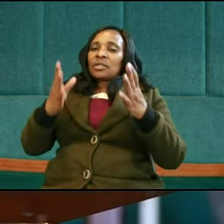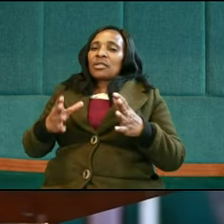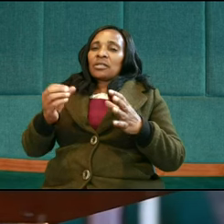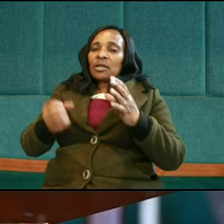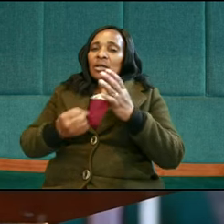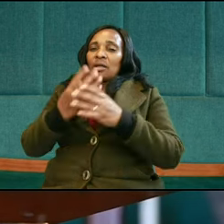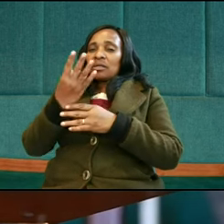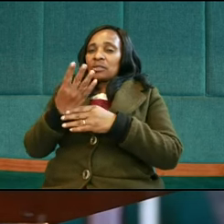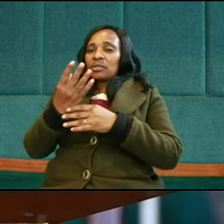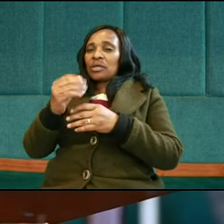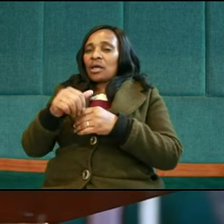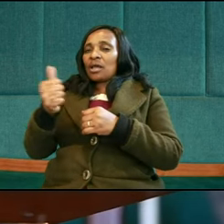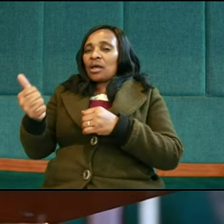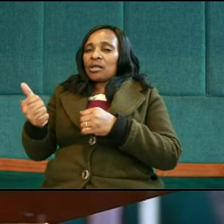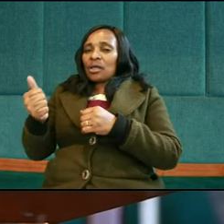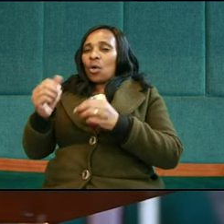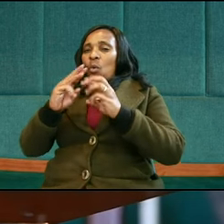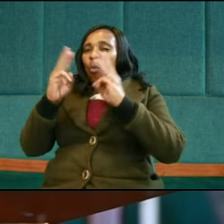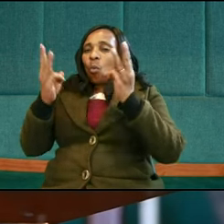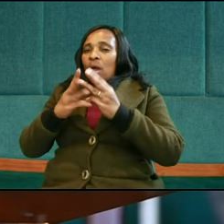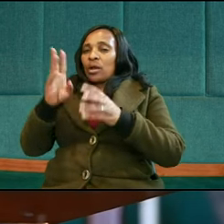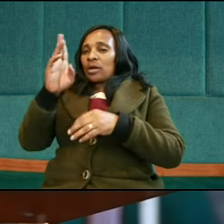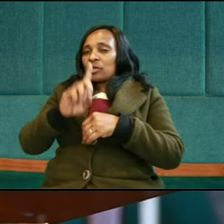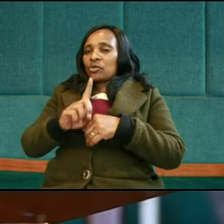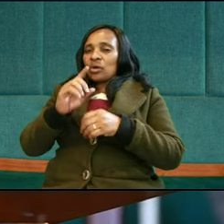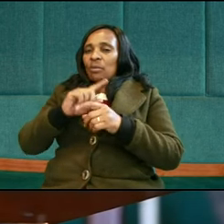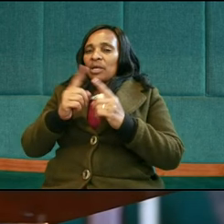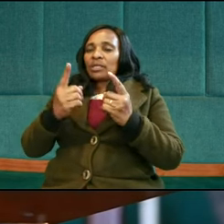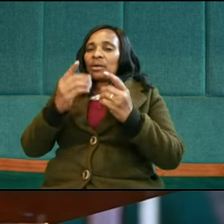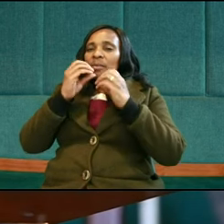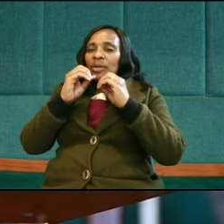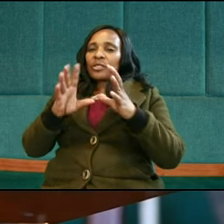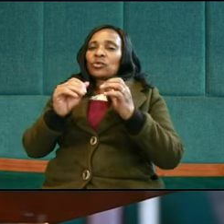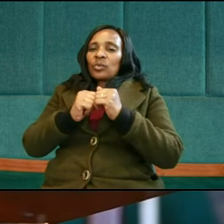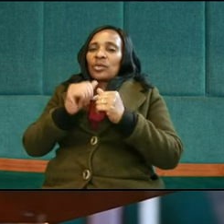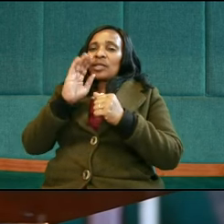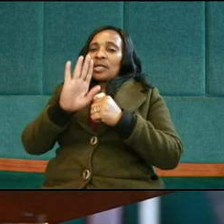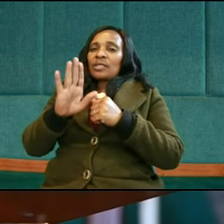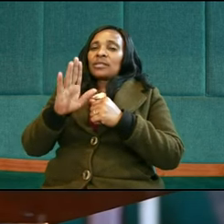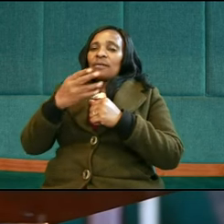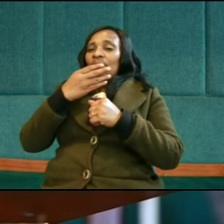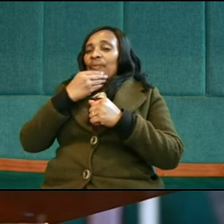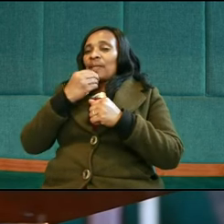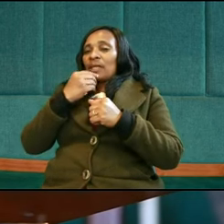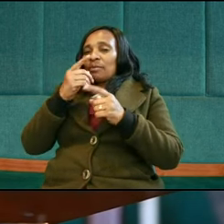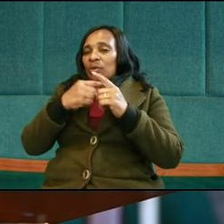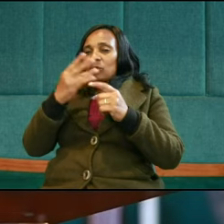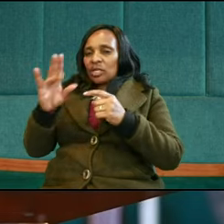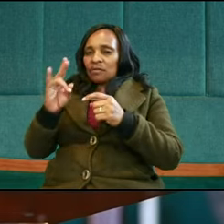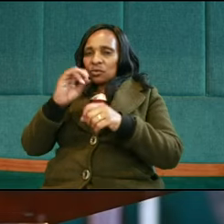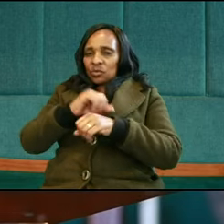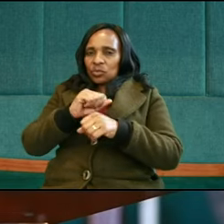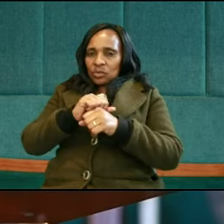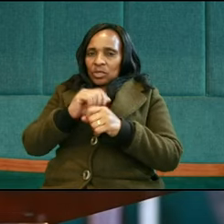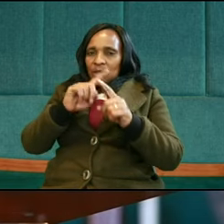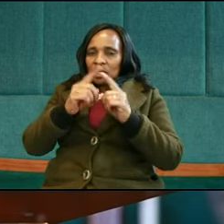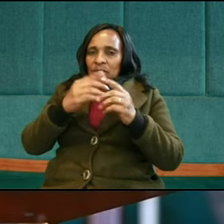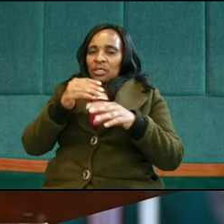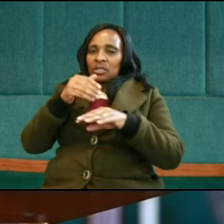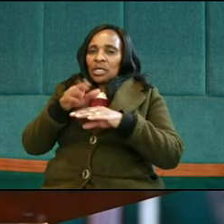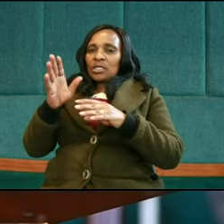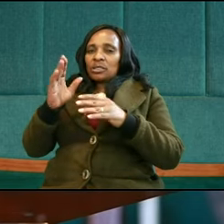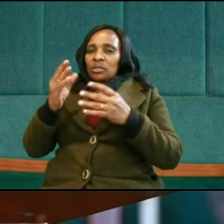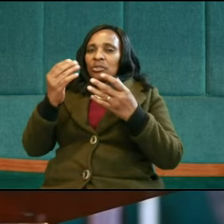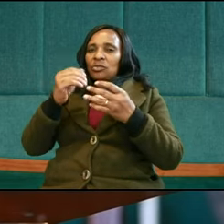raised in another world region. But he was impressed that the baba had recommended the Adventist school. He sent Amira to study at the Adventist